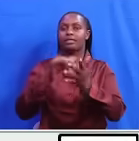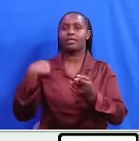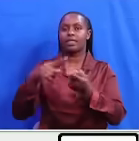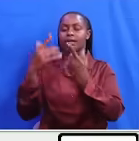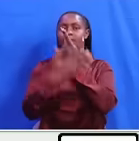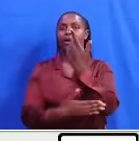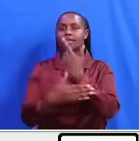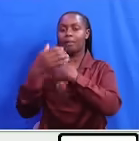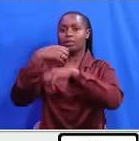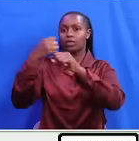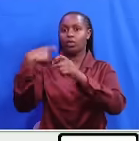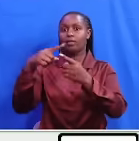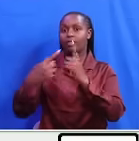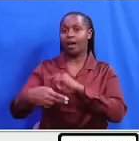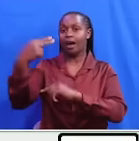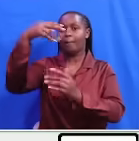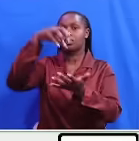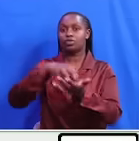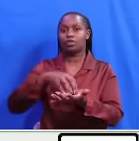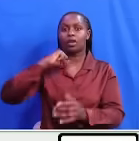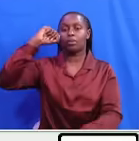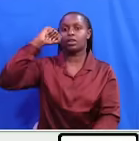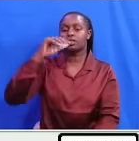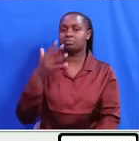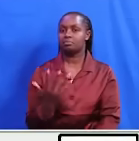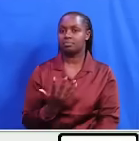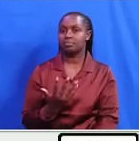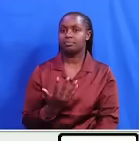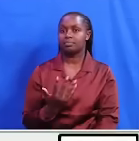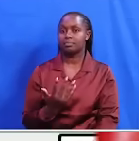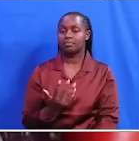into the high-octane politics. Mwege William, TV 47.